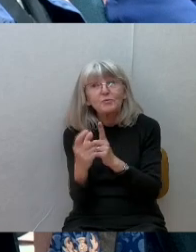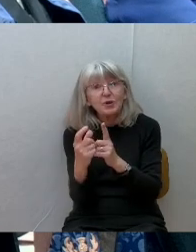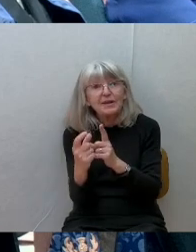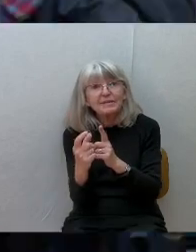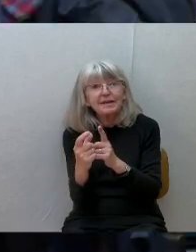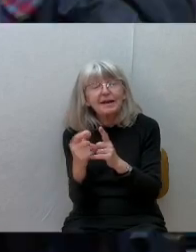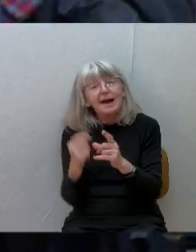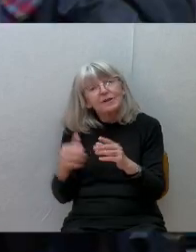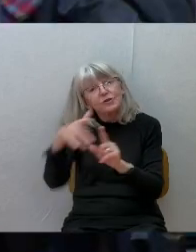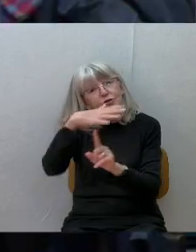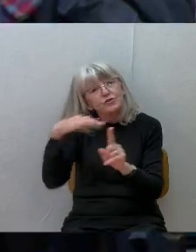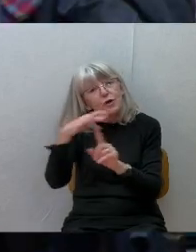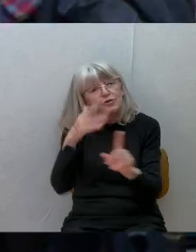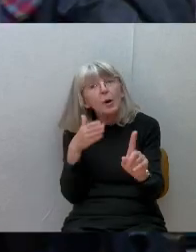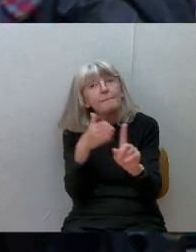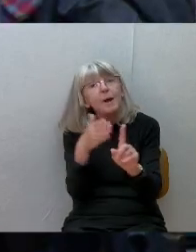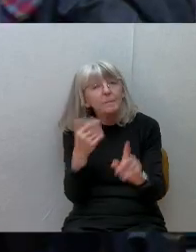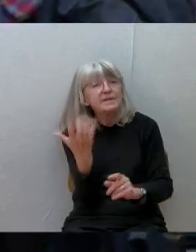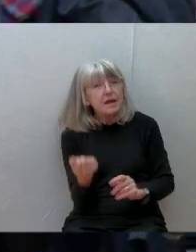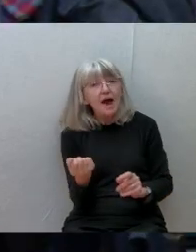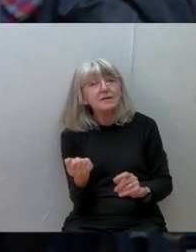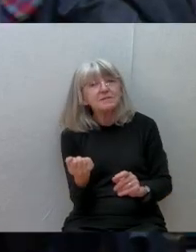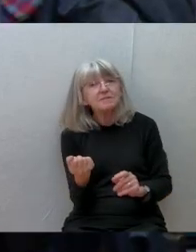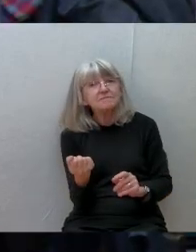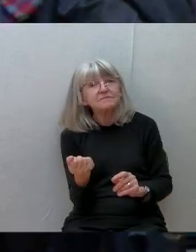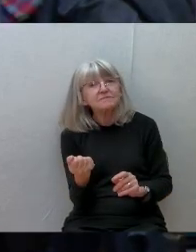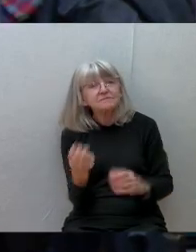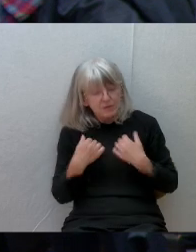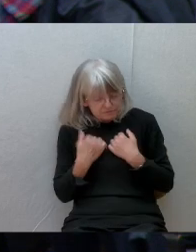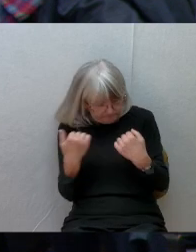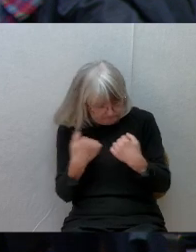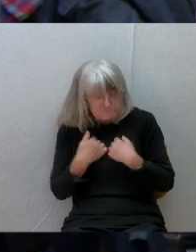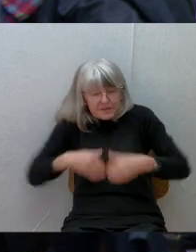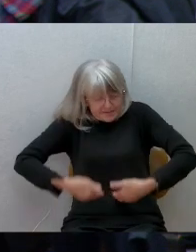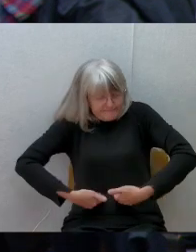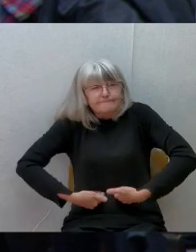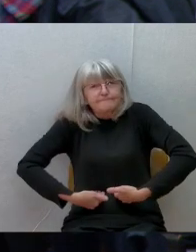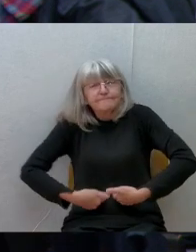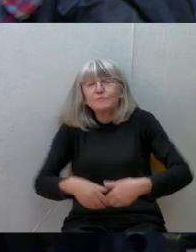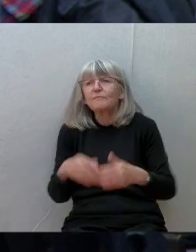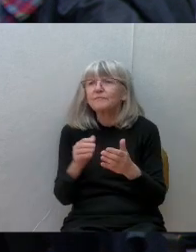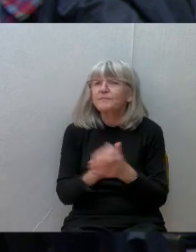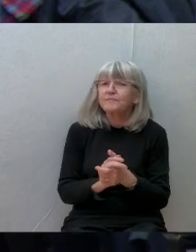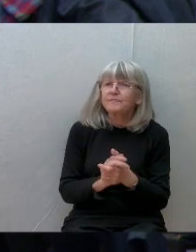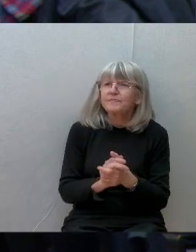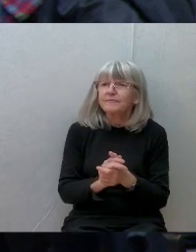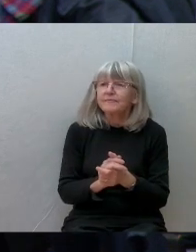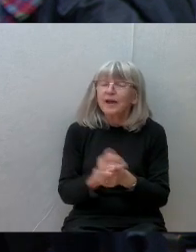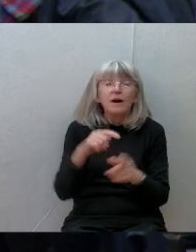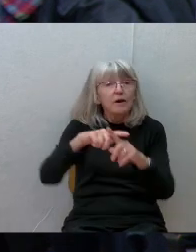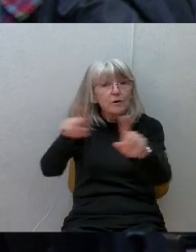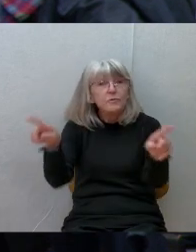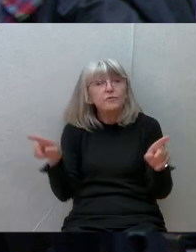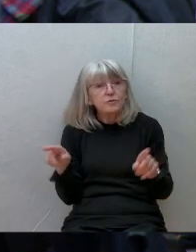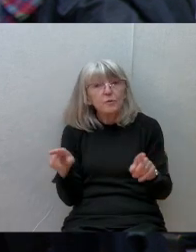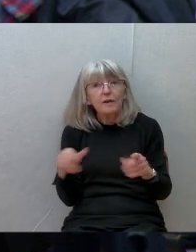heart. You've already helped to transform lives through the placements that you've taken during your studies, and you will really